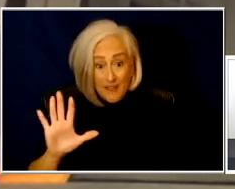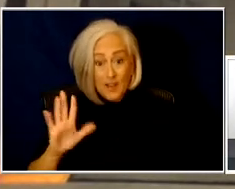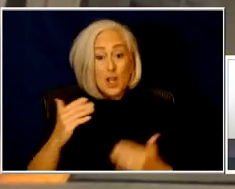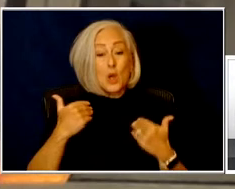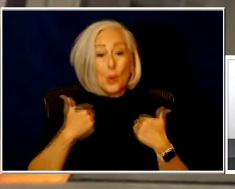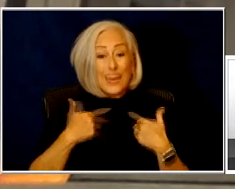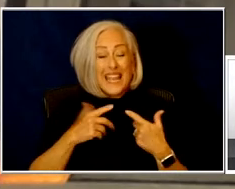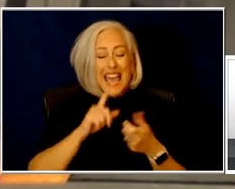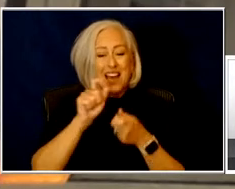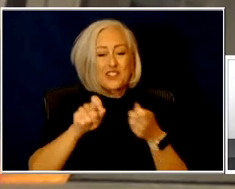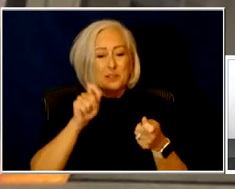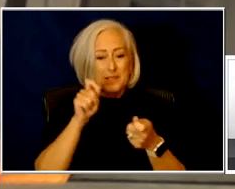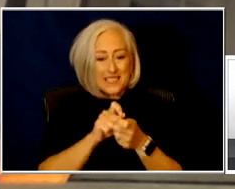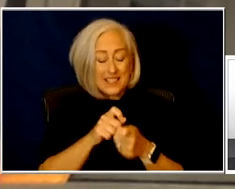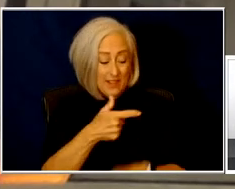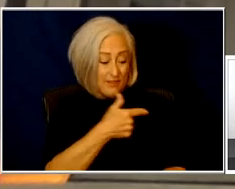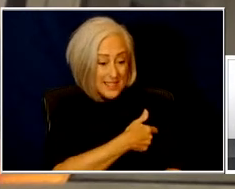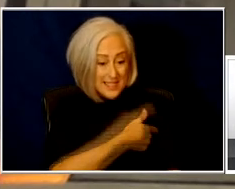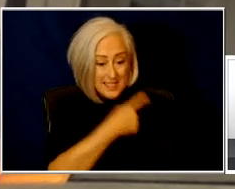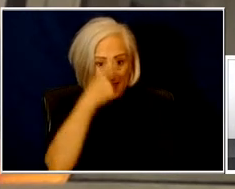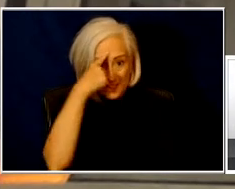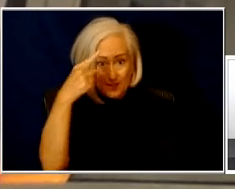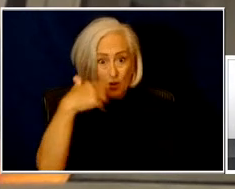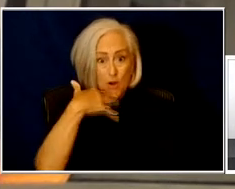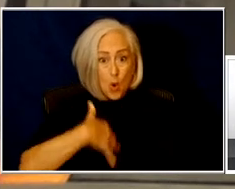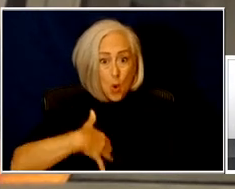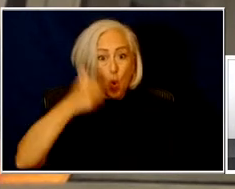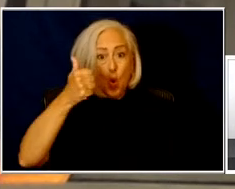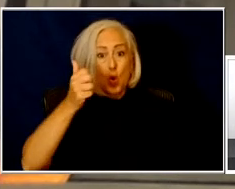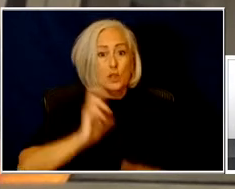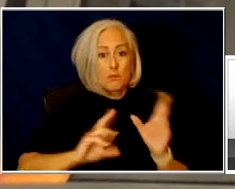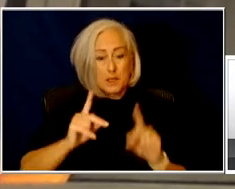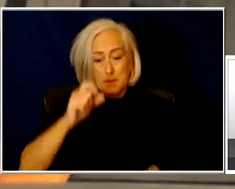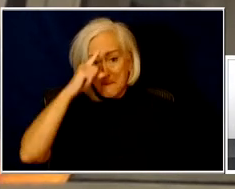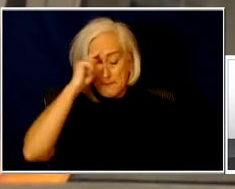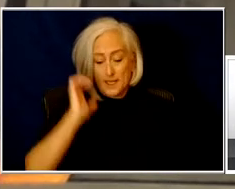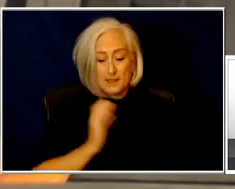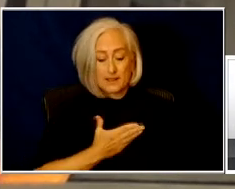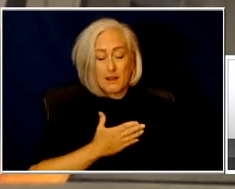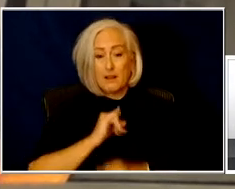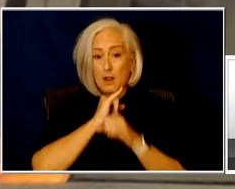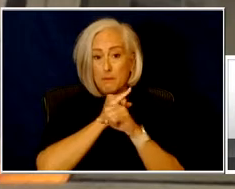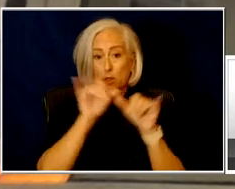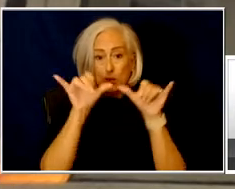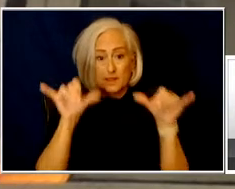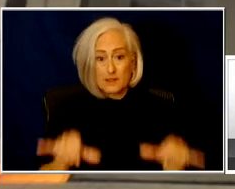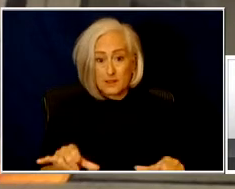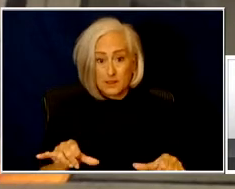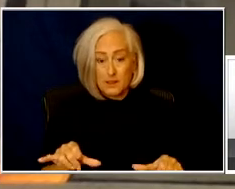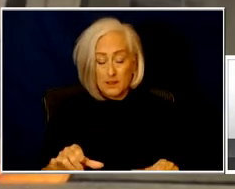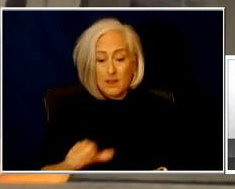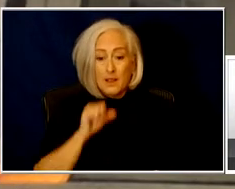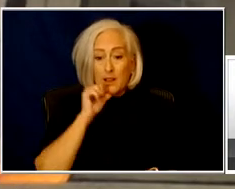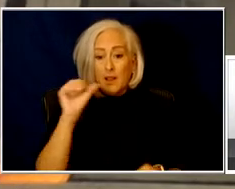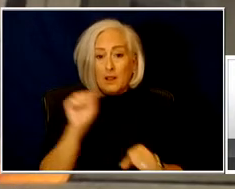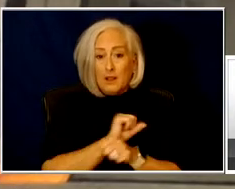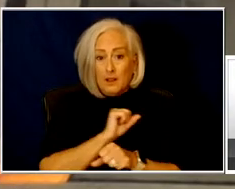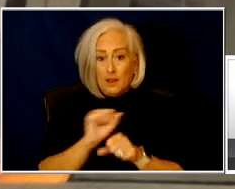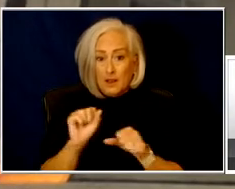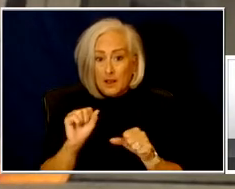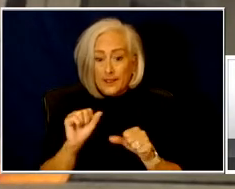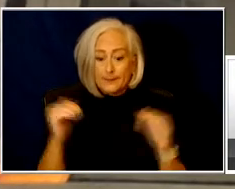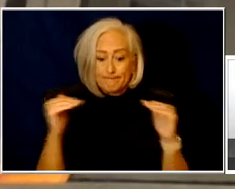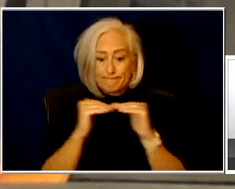geared toward older Americans because our immune systems don't work as well as they did when we were in our